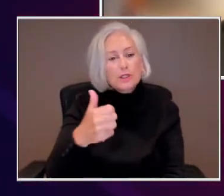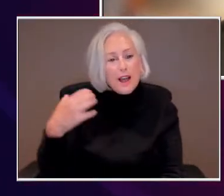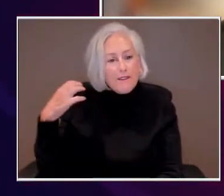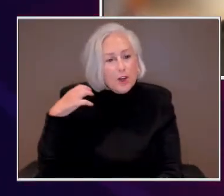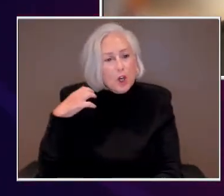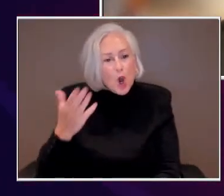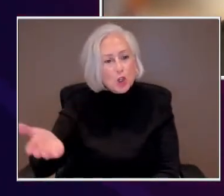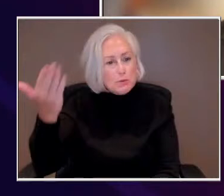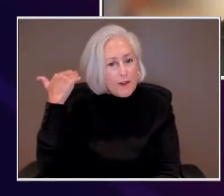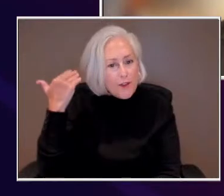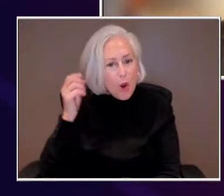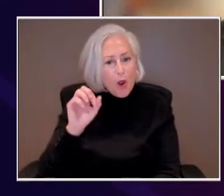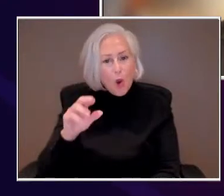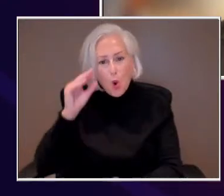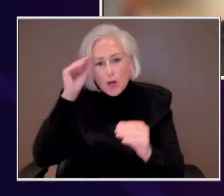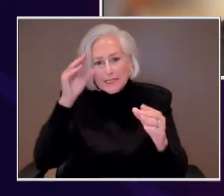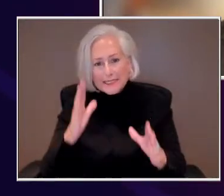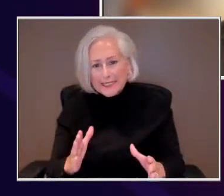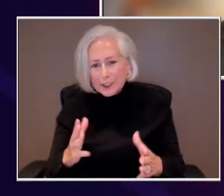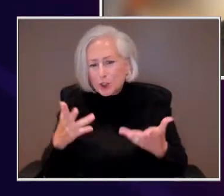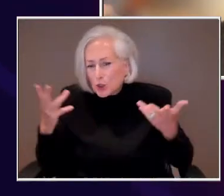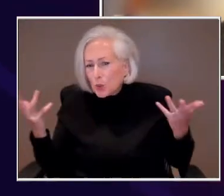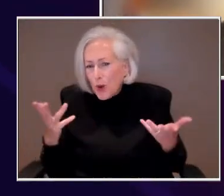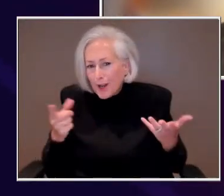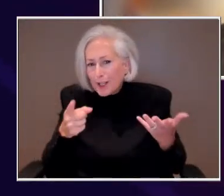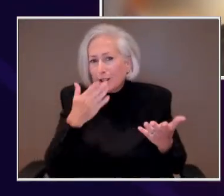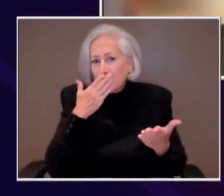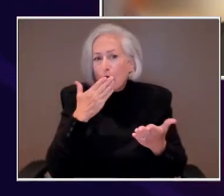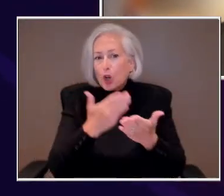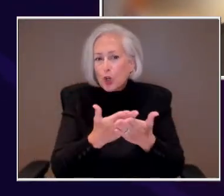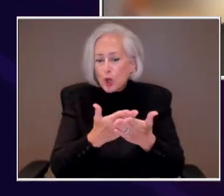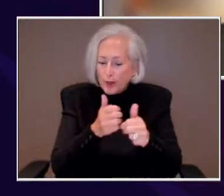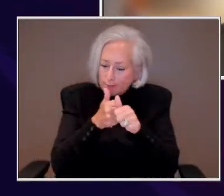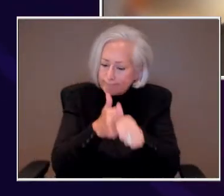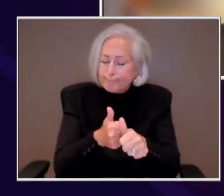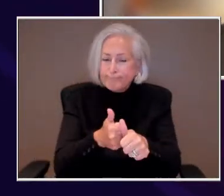teacher before this? You are very good at keeping people on task.